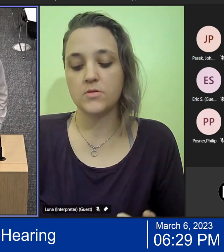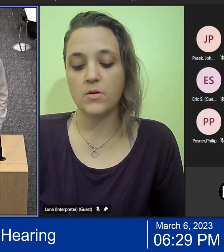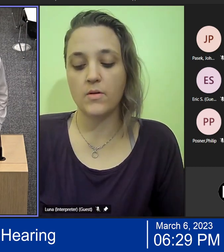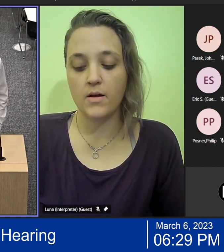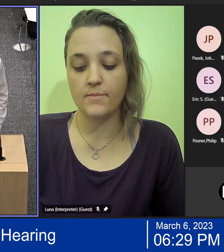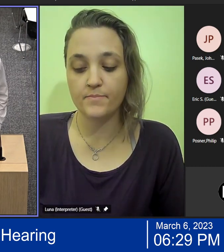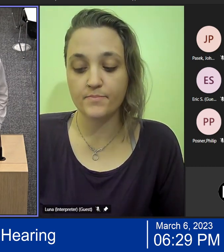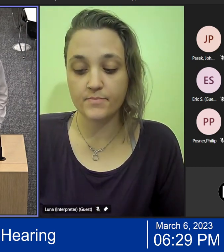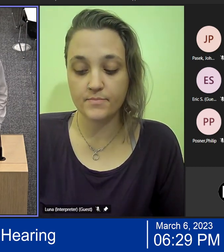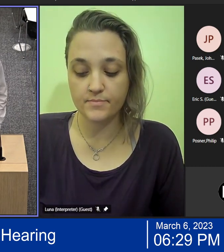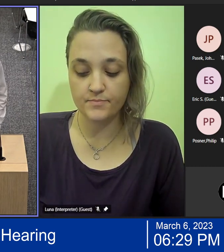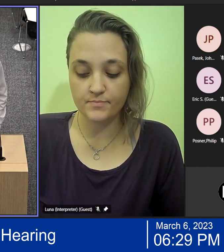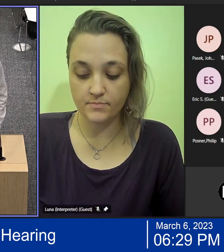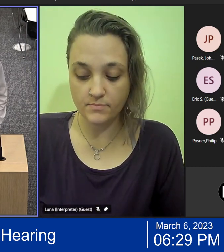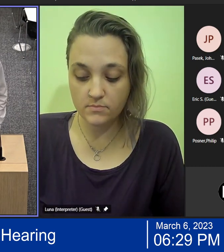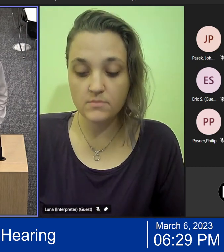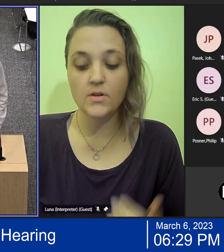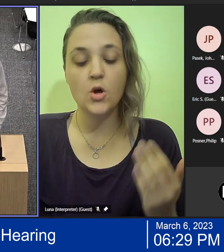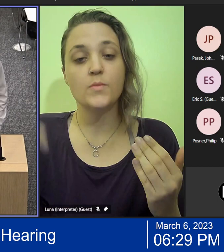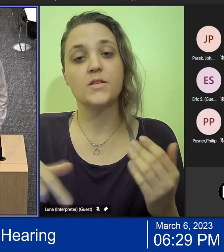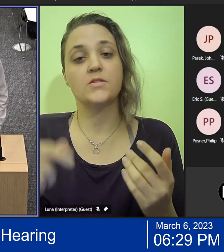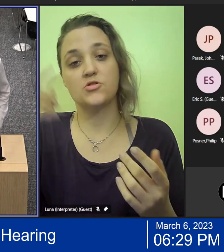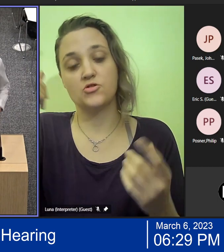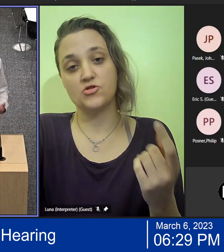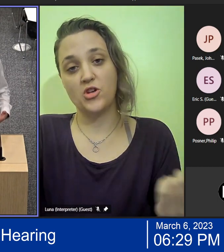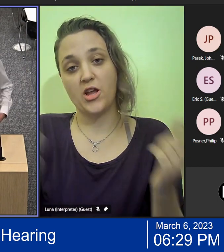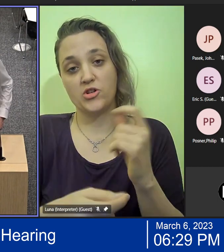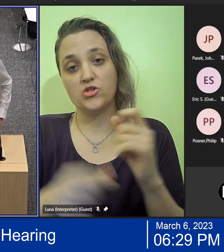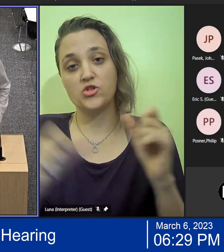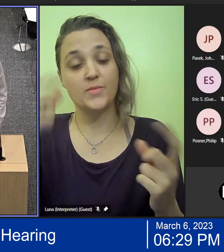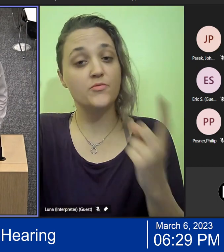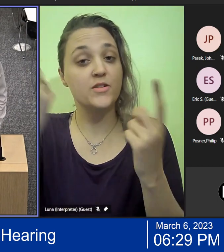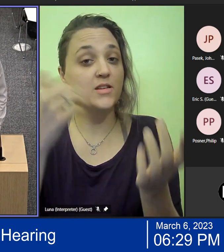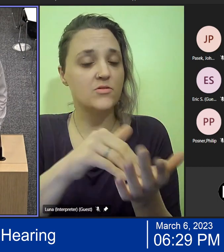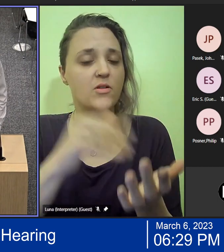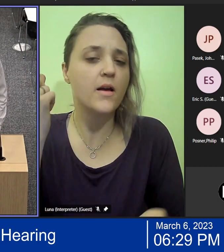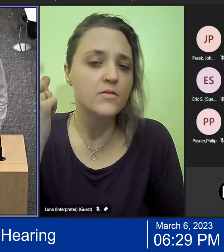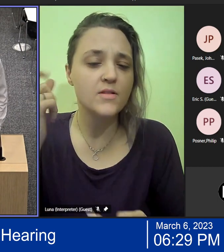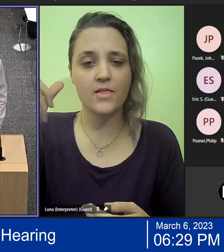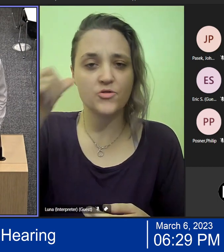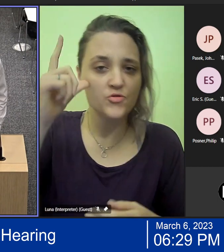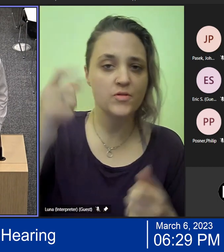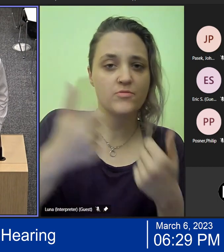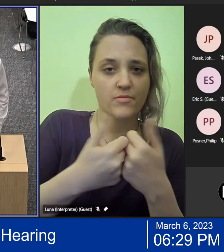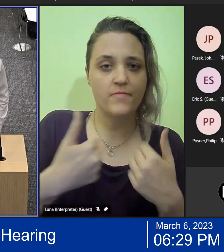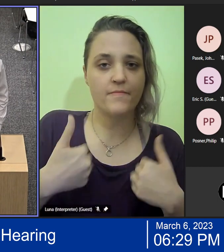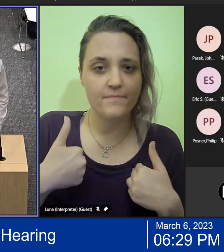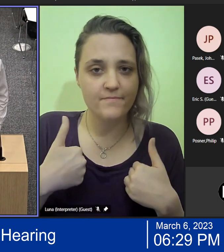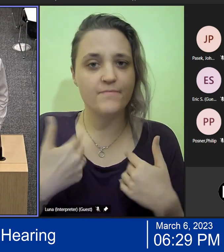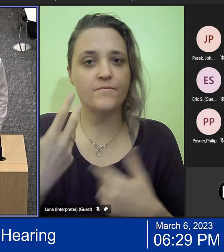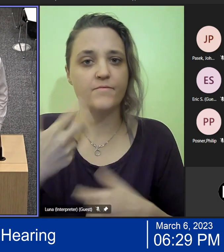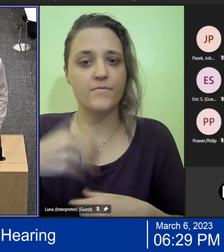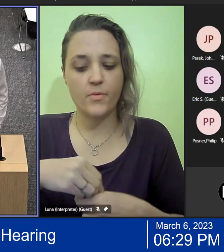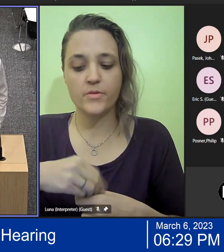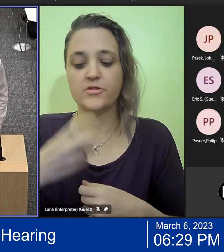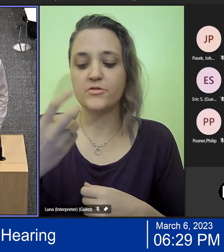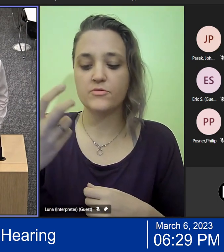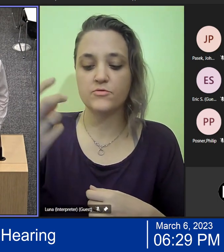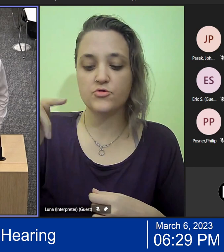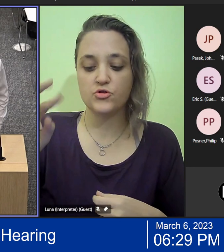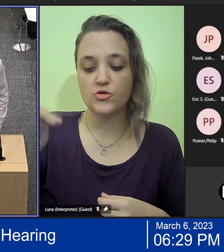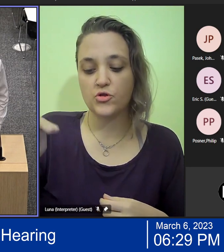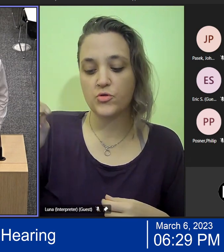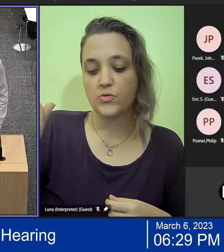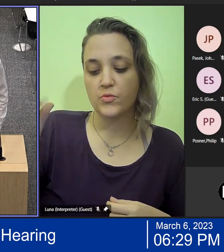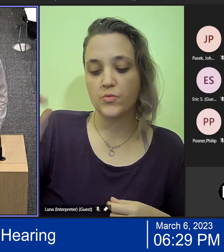be a disappointment. I hope that this change could be reconsidered. I understand there are logistical challenges